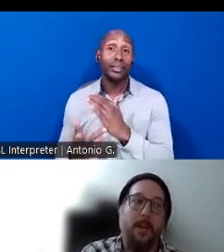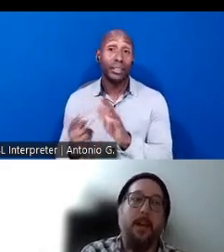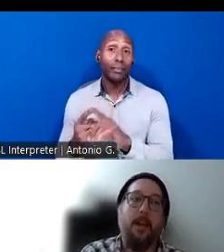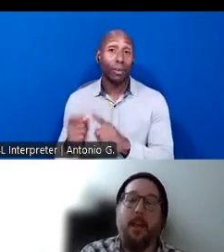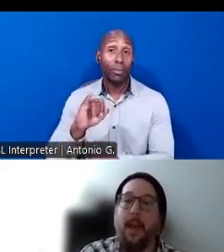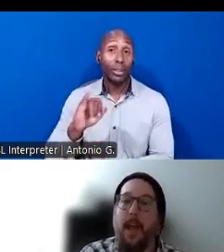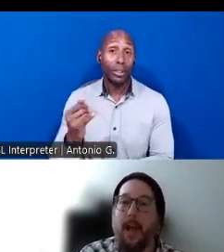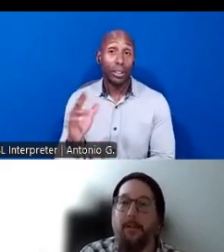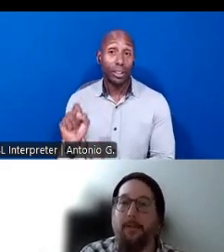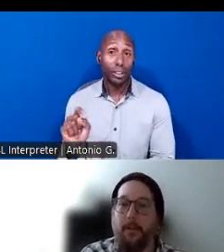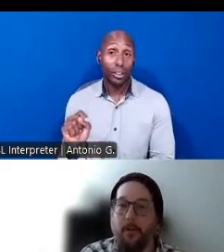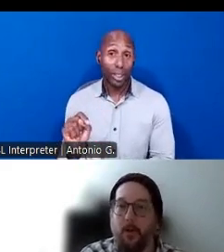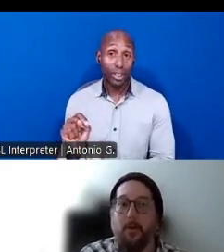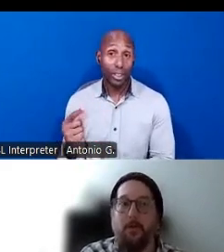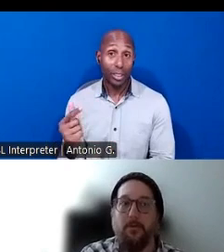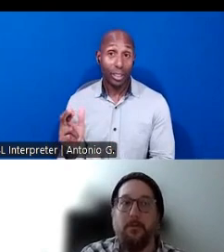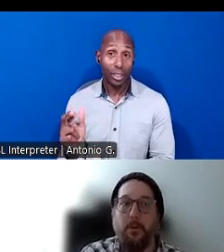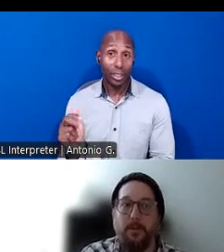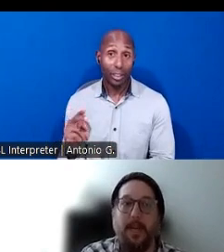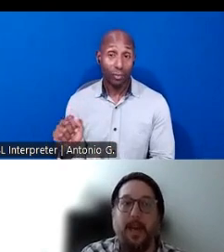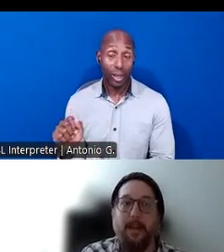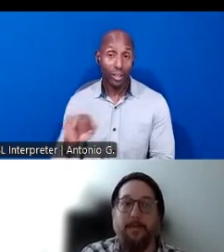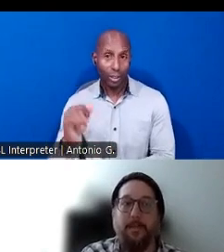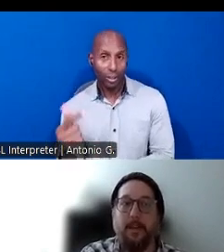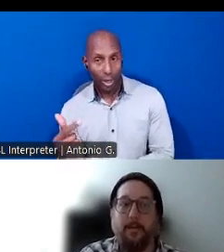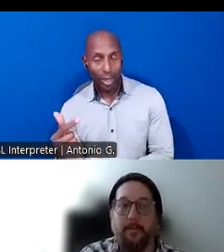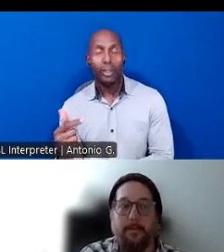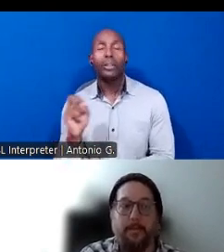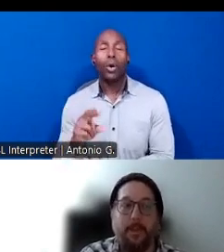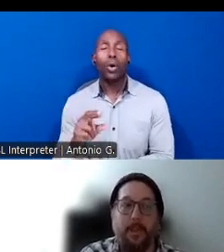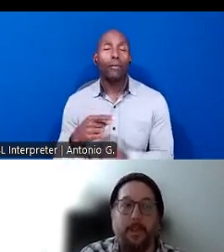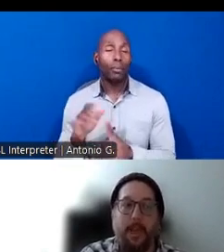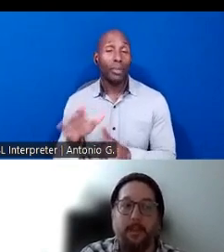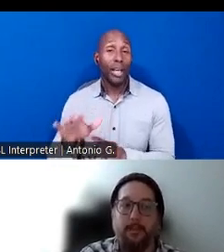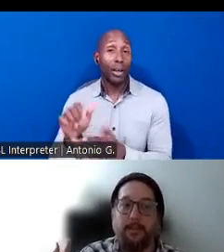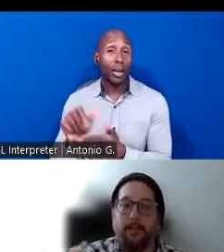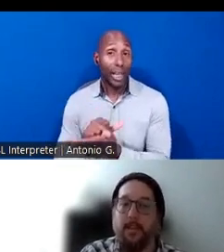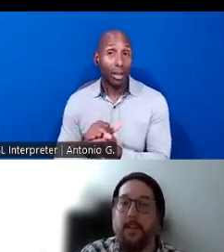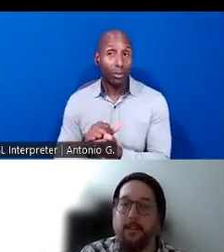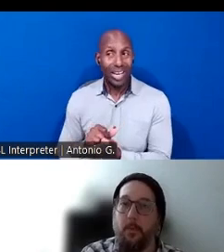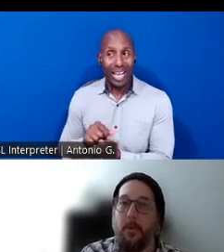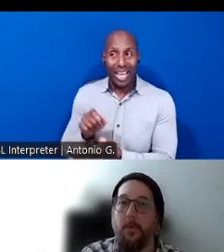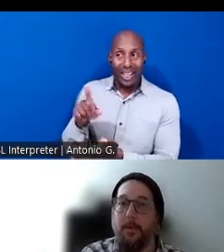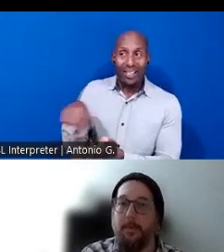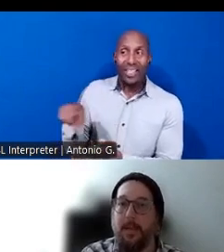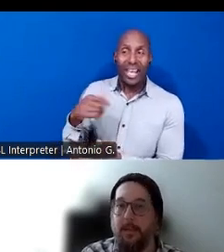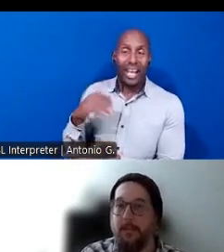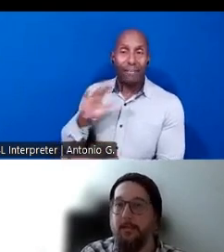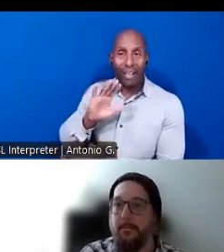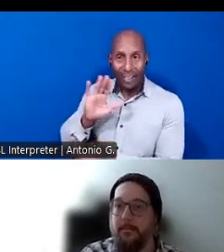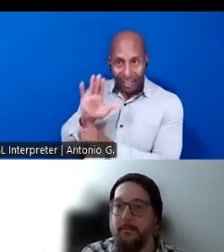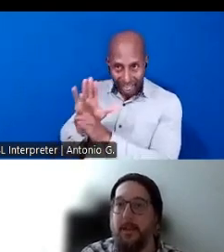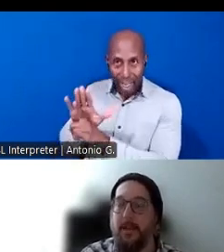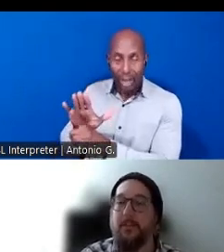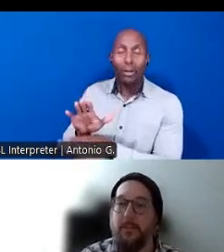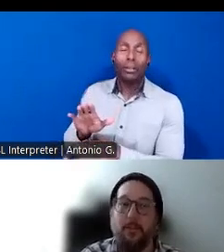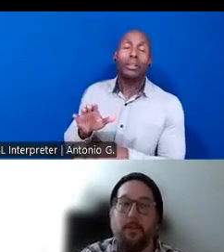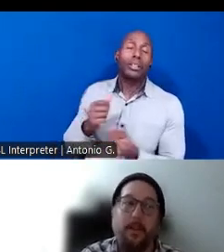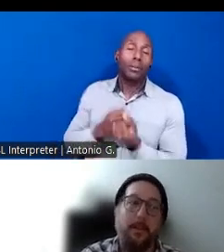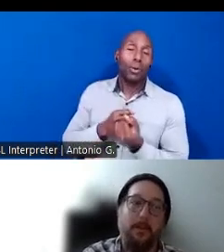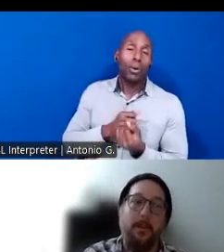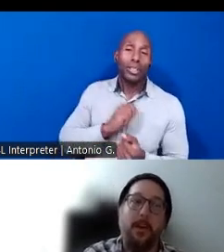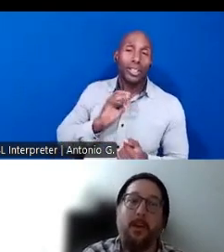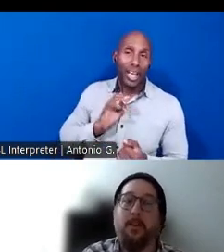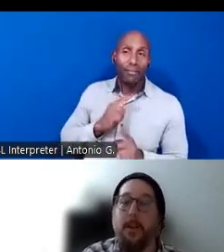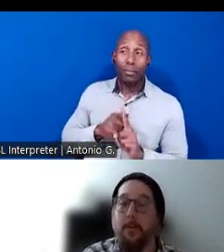account, they have their own support staff and kind of support website pages for you to